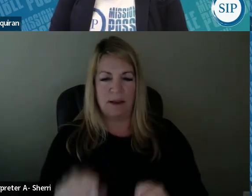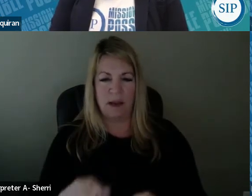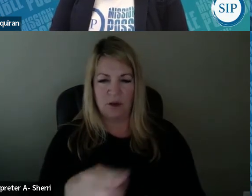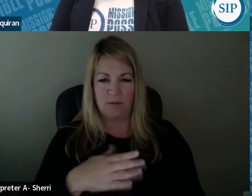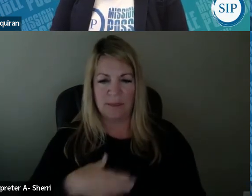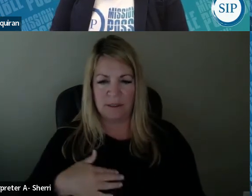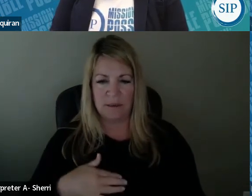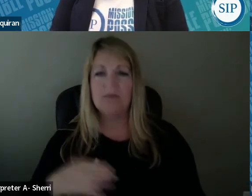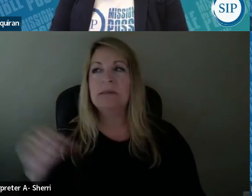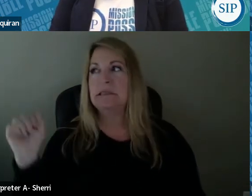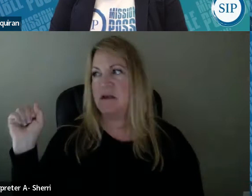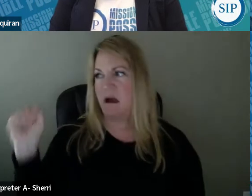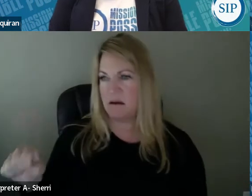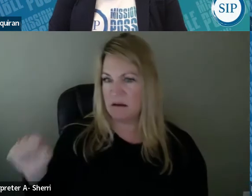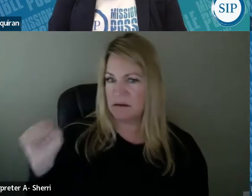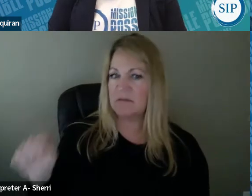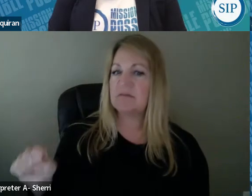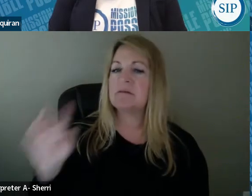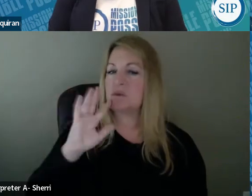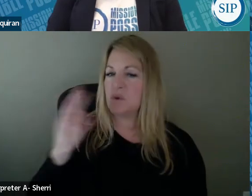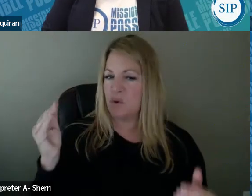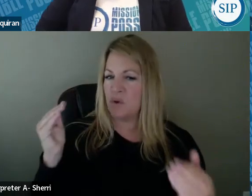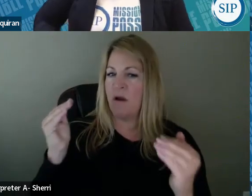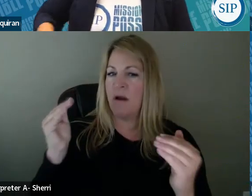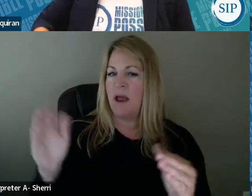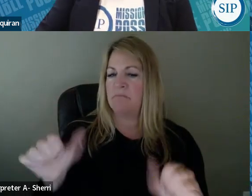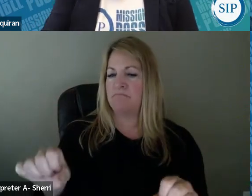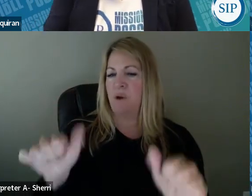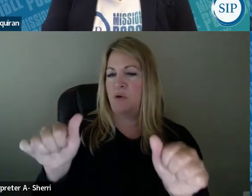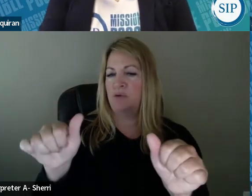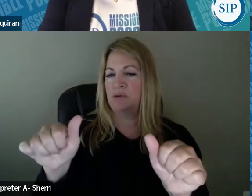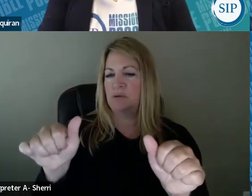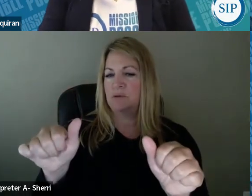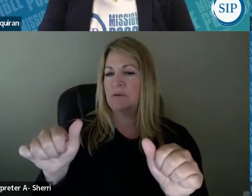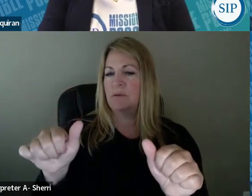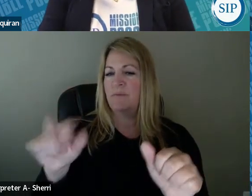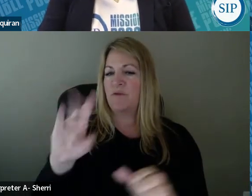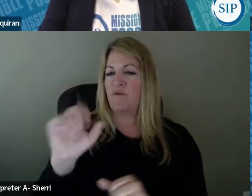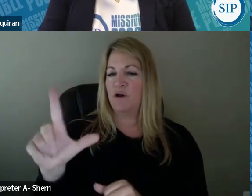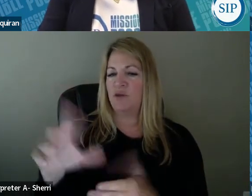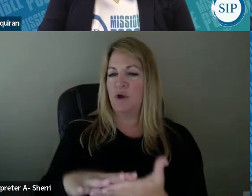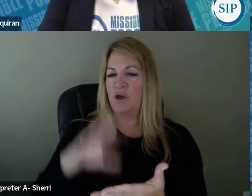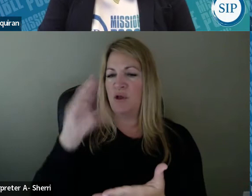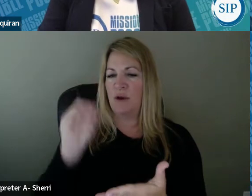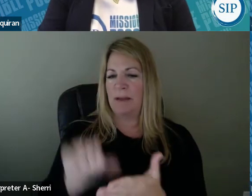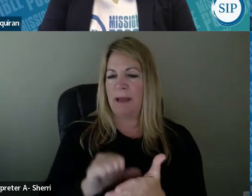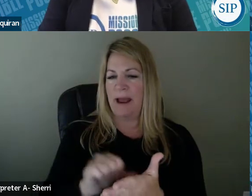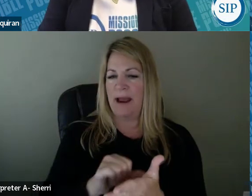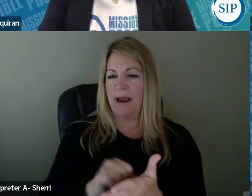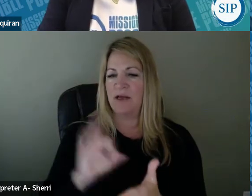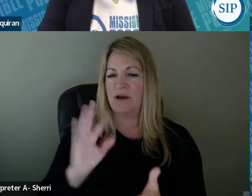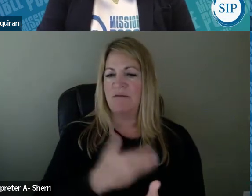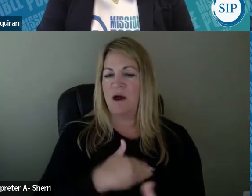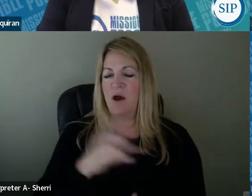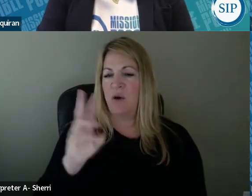Yes, I will actually just go ahead and post the virtual learning page of our